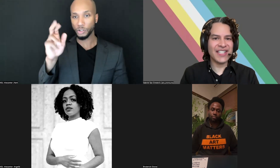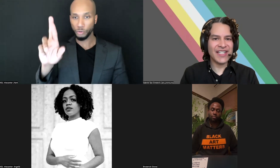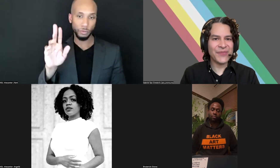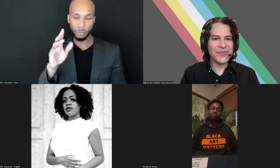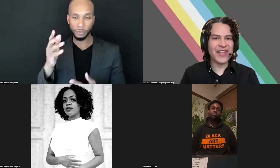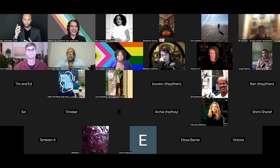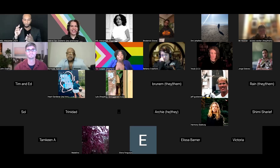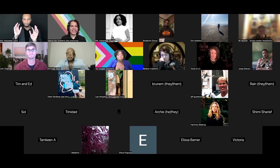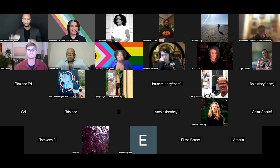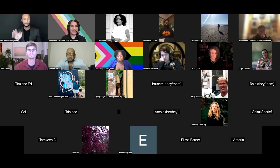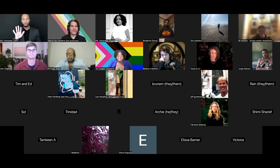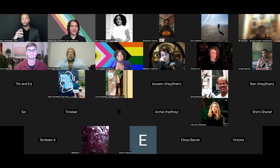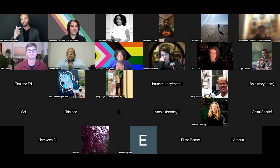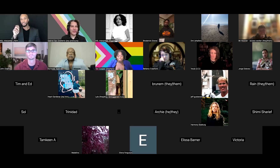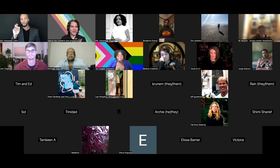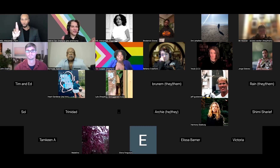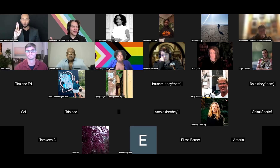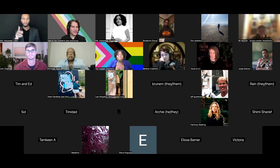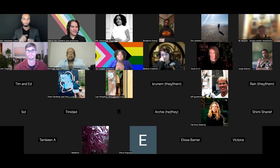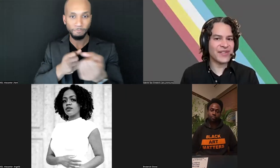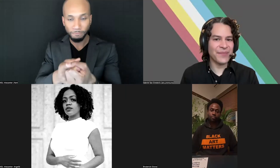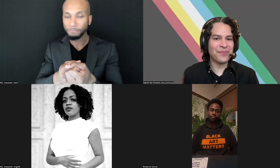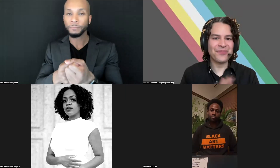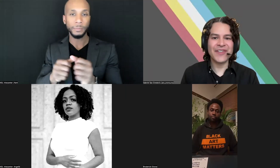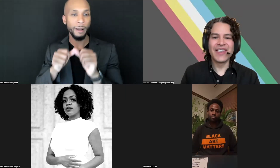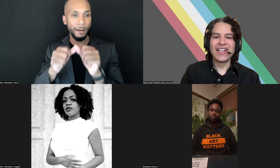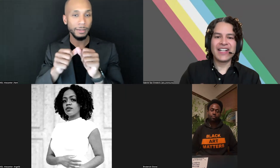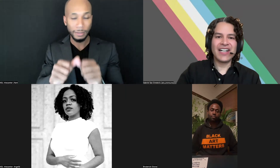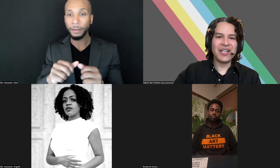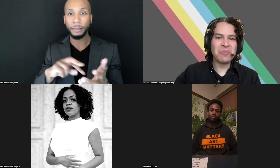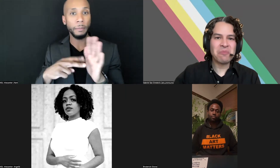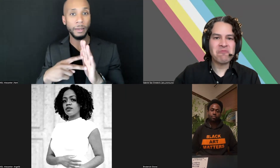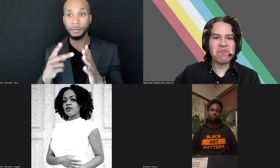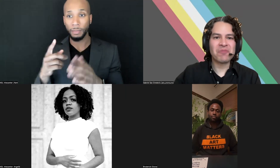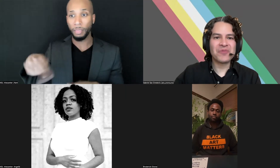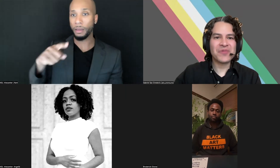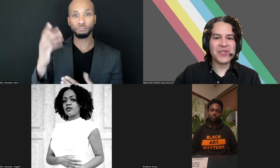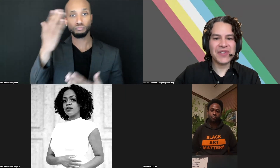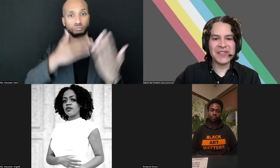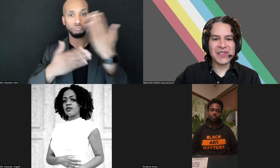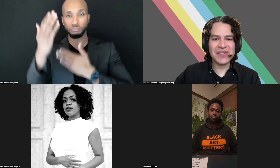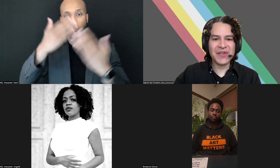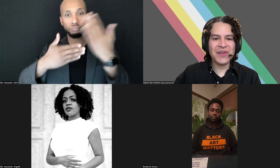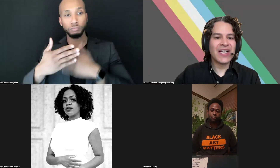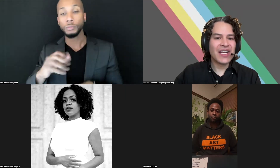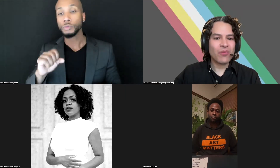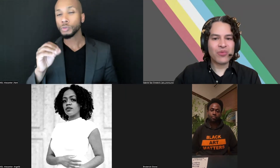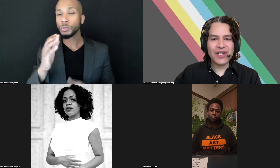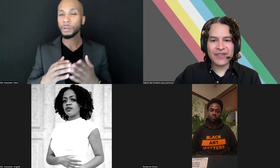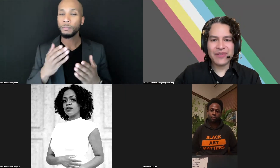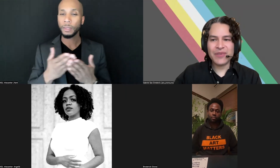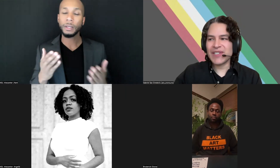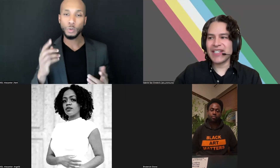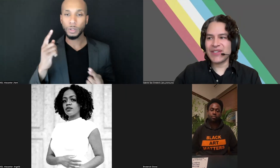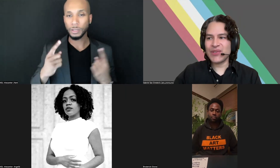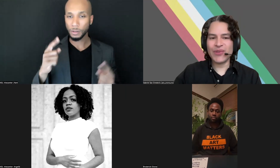constantly, and therefore it goes unnoticed to them. Um, so things to consider.